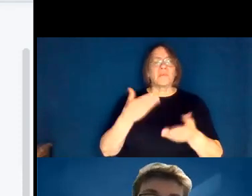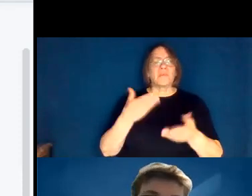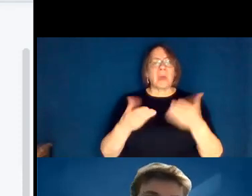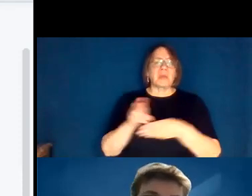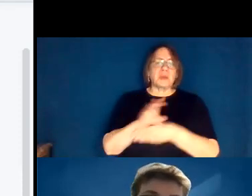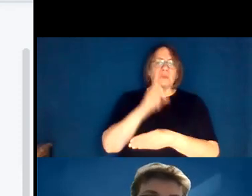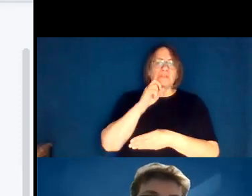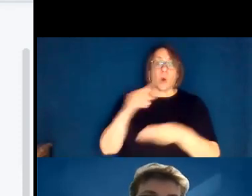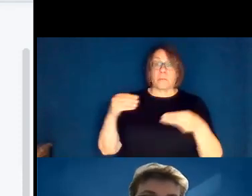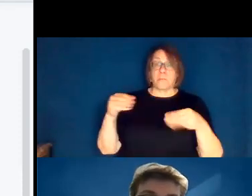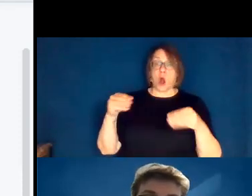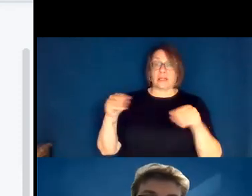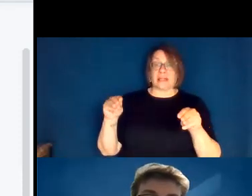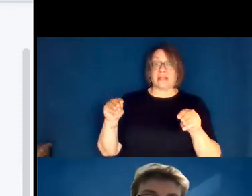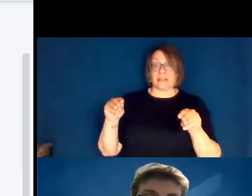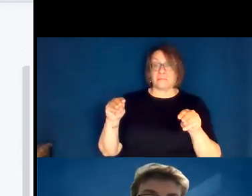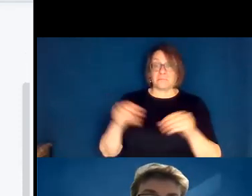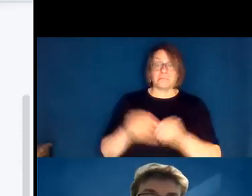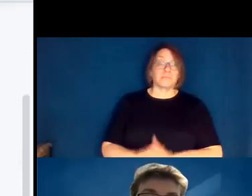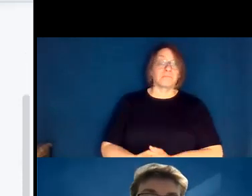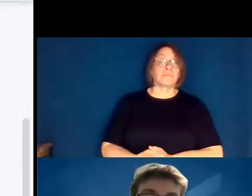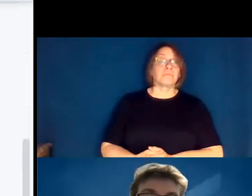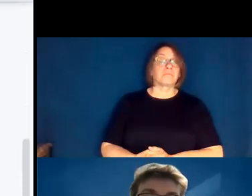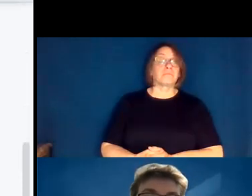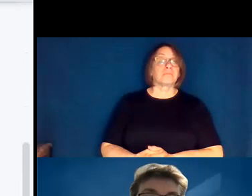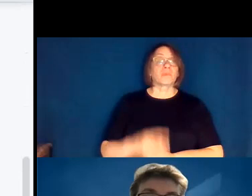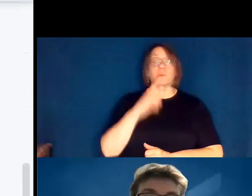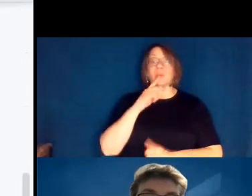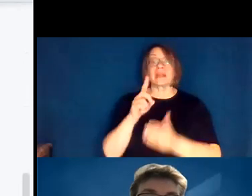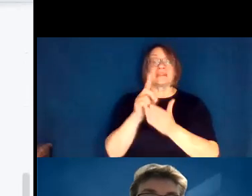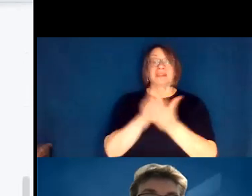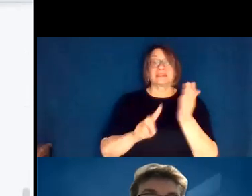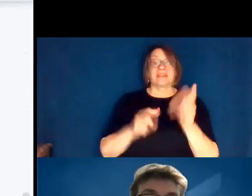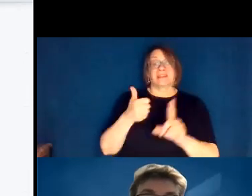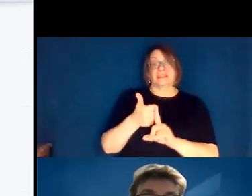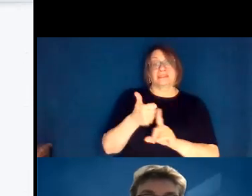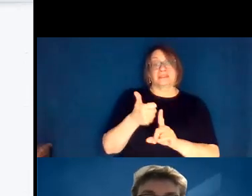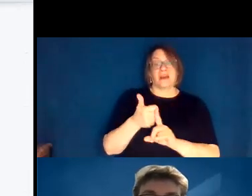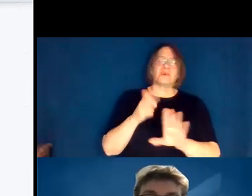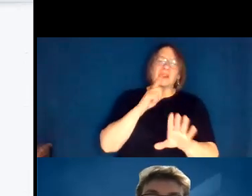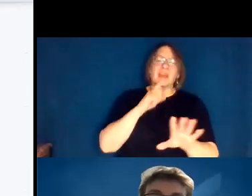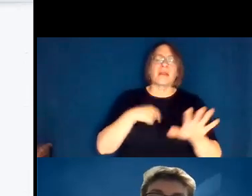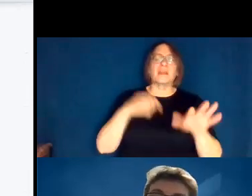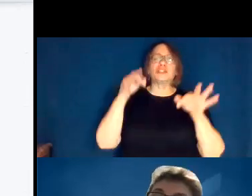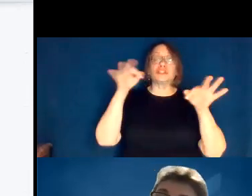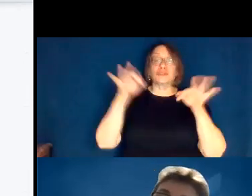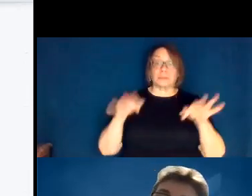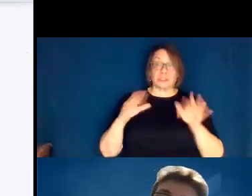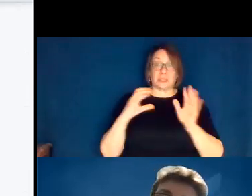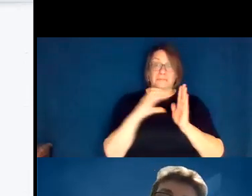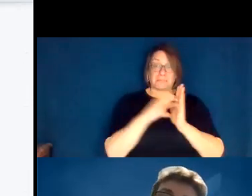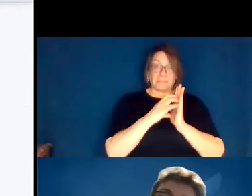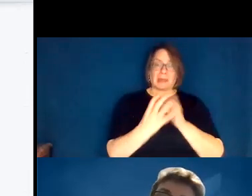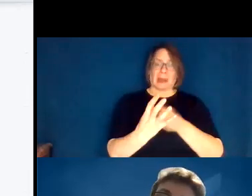for marketing of that. Basically, the design or description is to